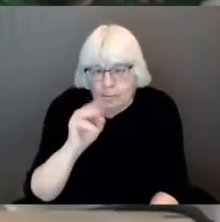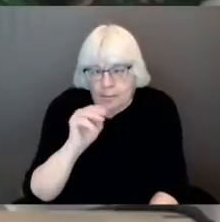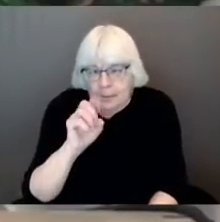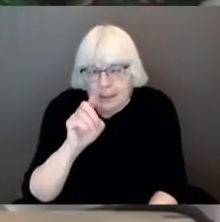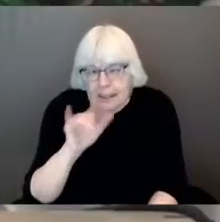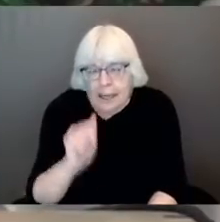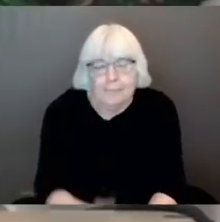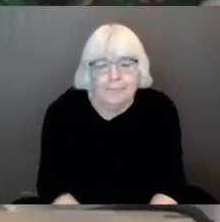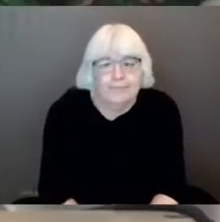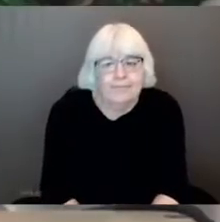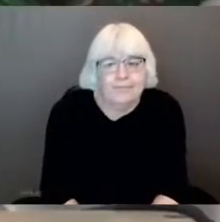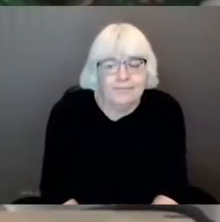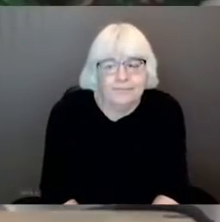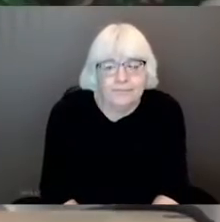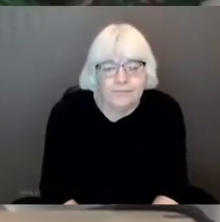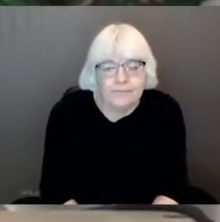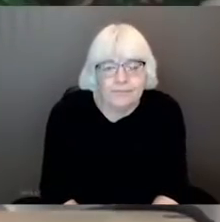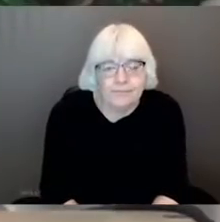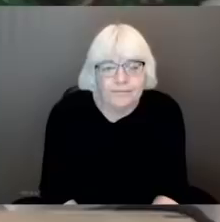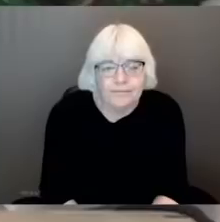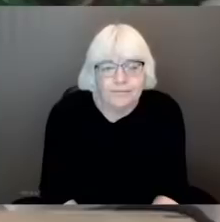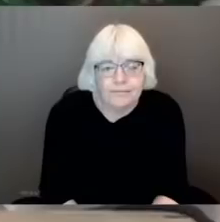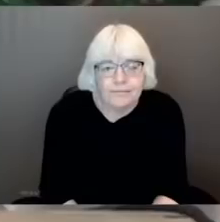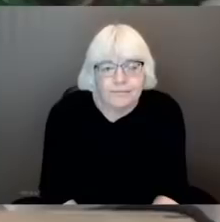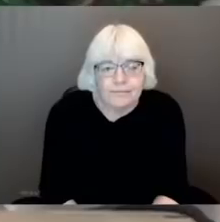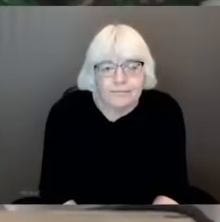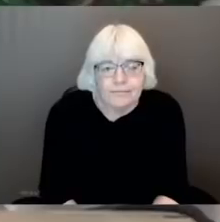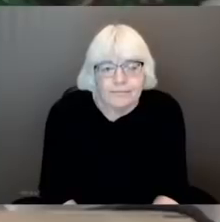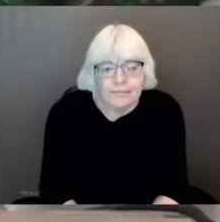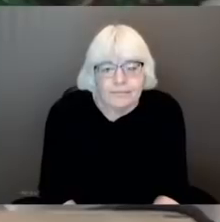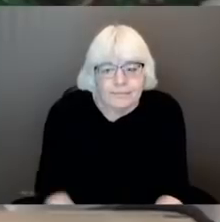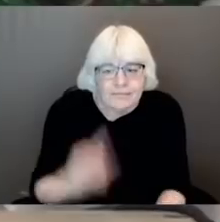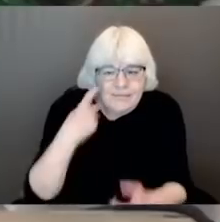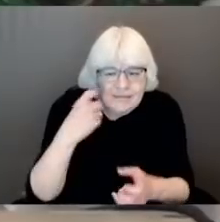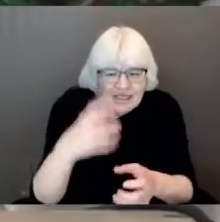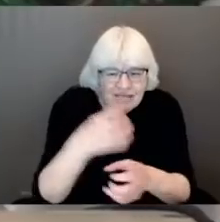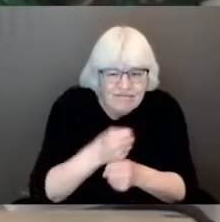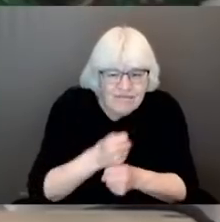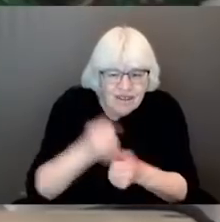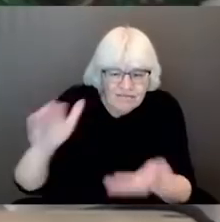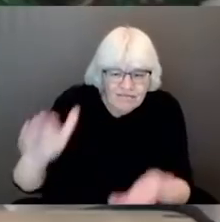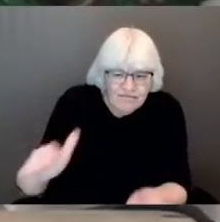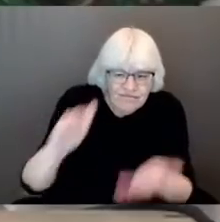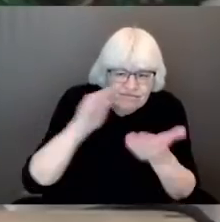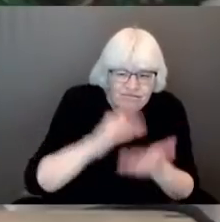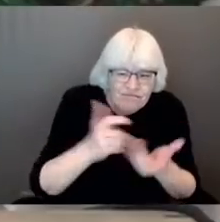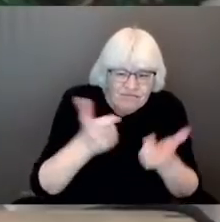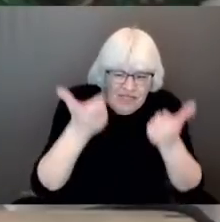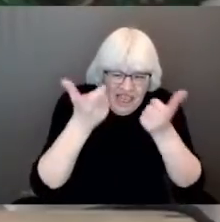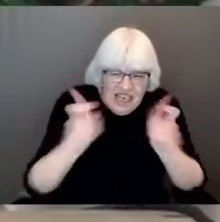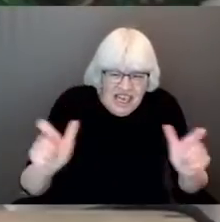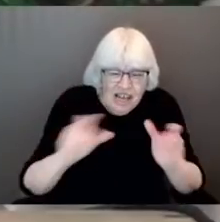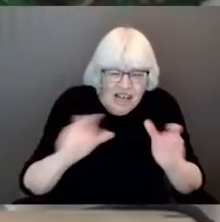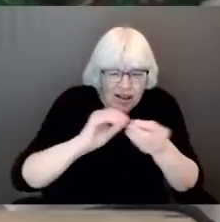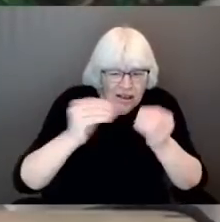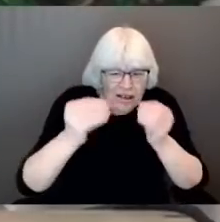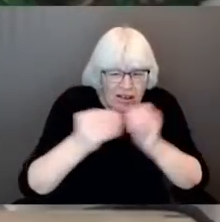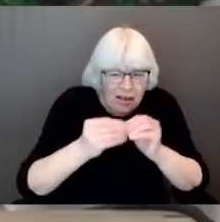just today or very recently a large supply of testing kits, and you hope to supply 2 to every